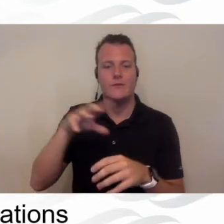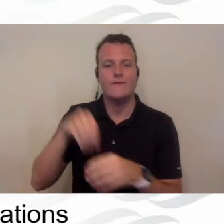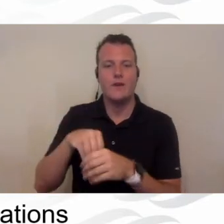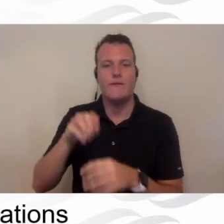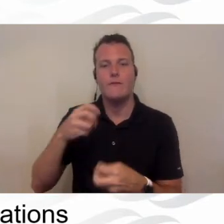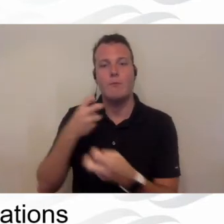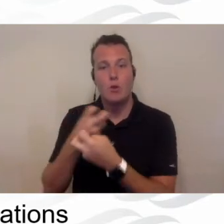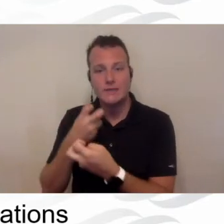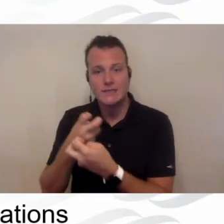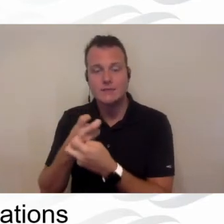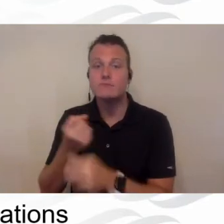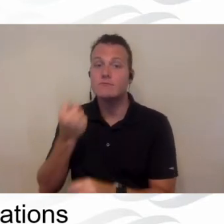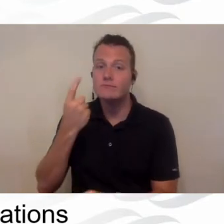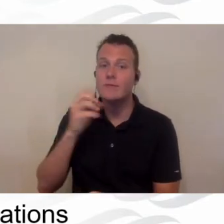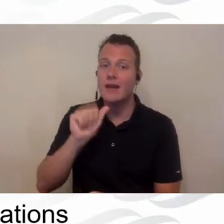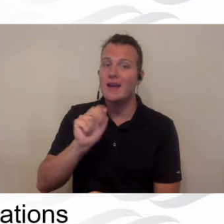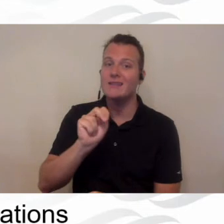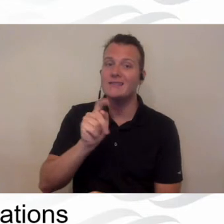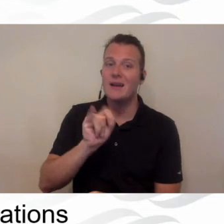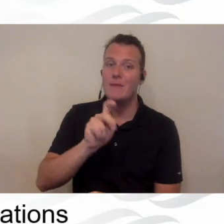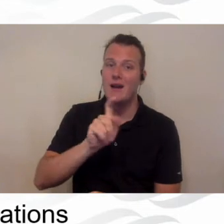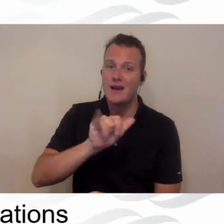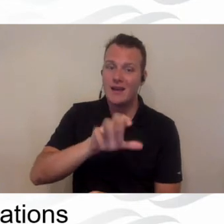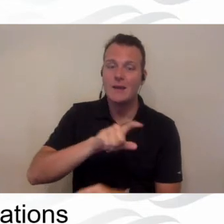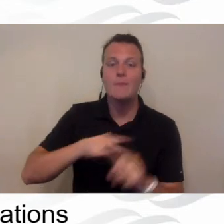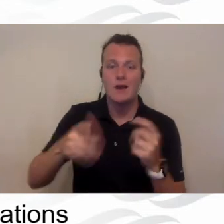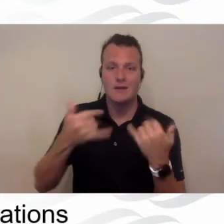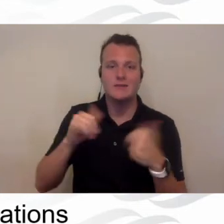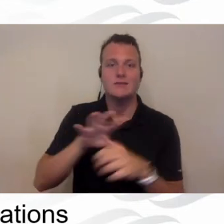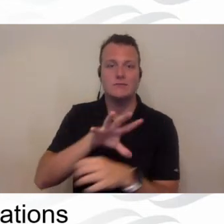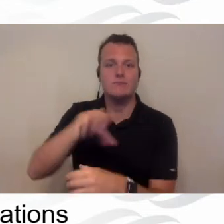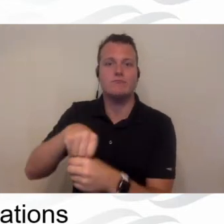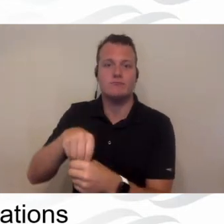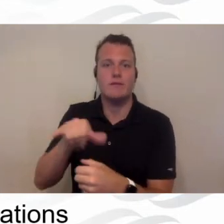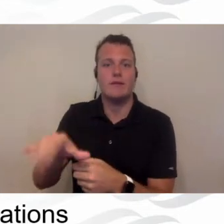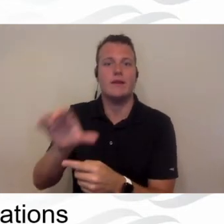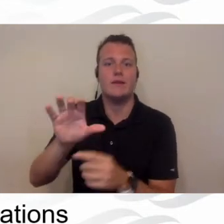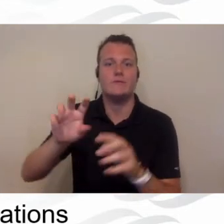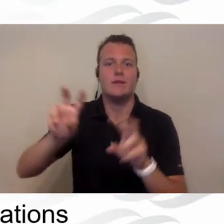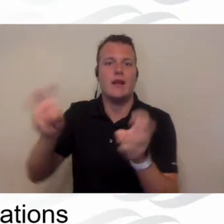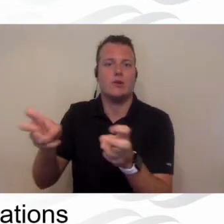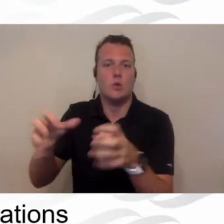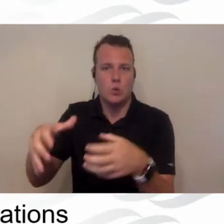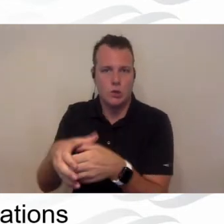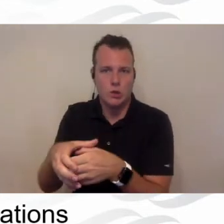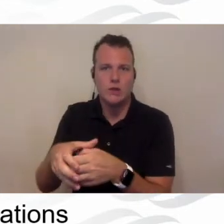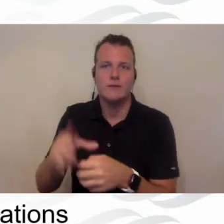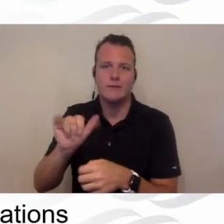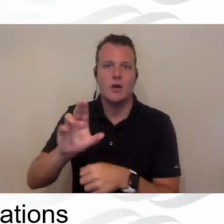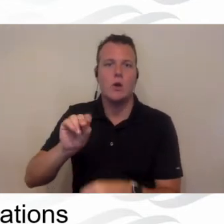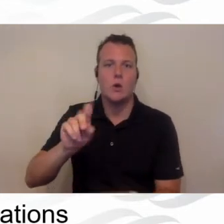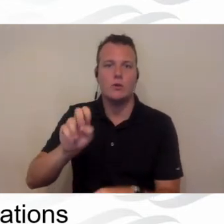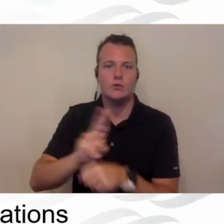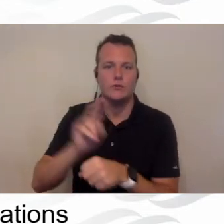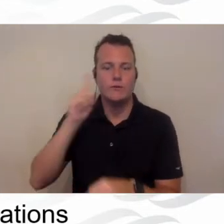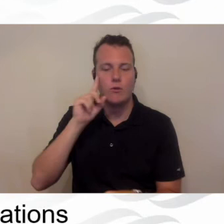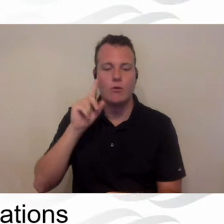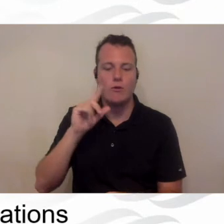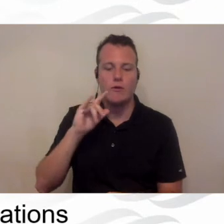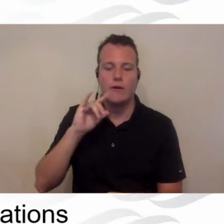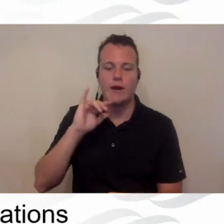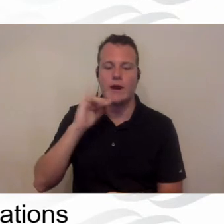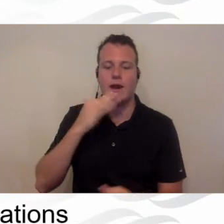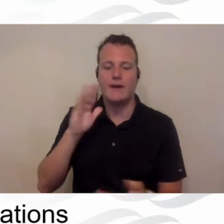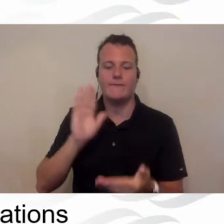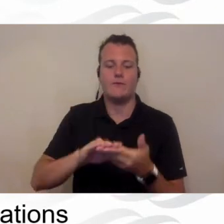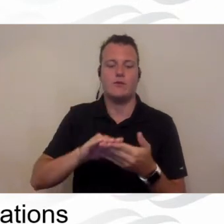it's lumped into that category. And that's the code you would use for adverse effects of an aminoglycoside, which would be